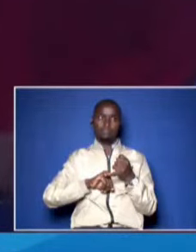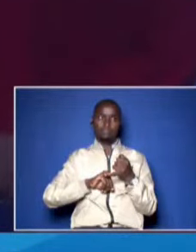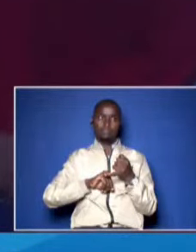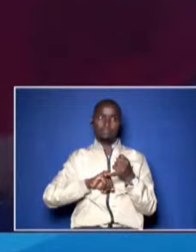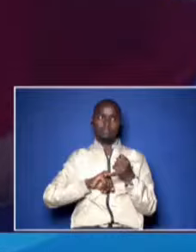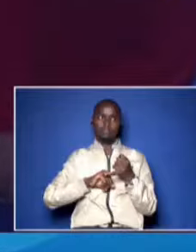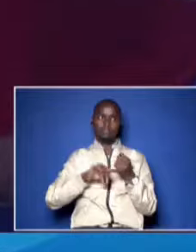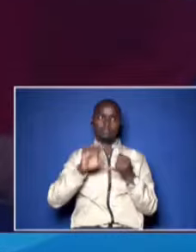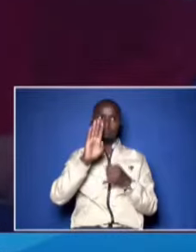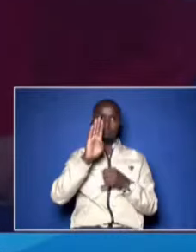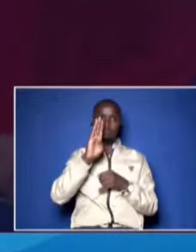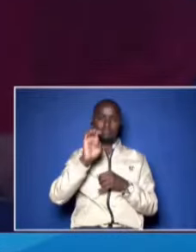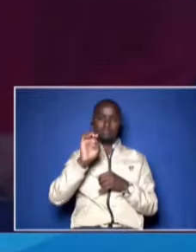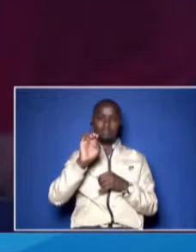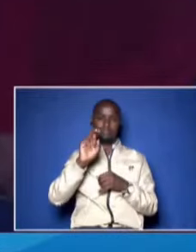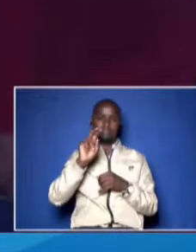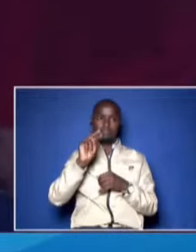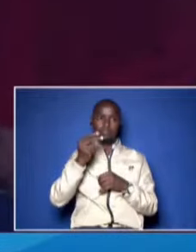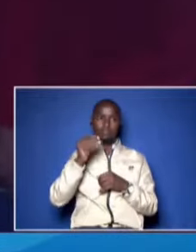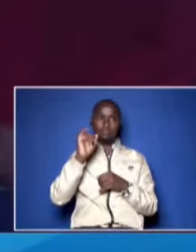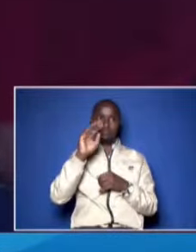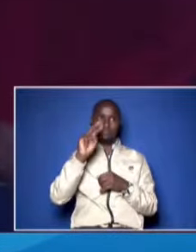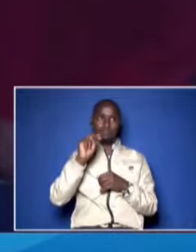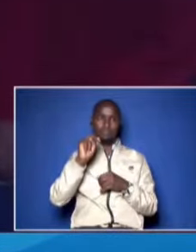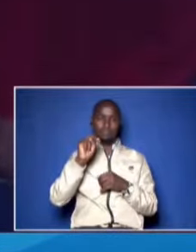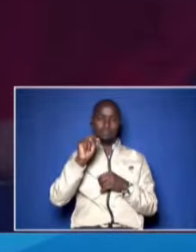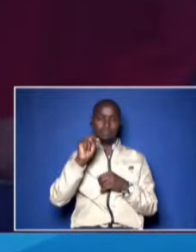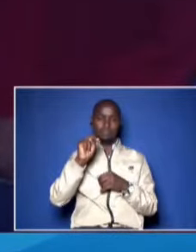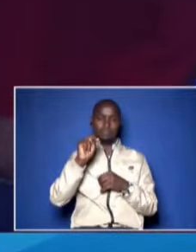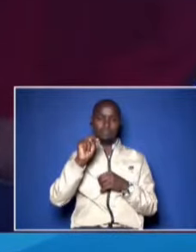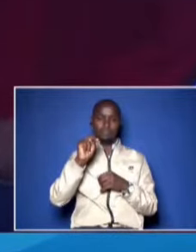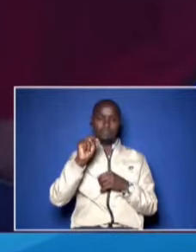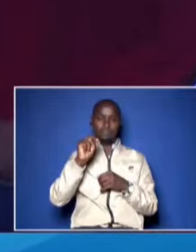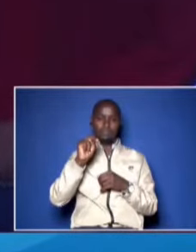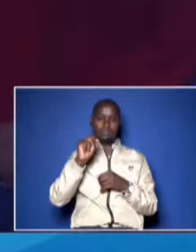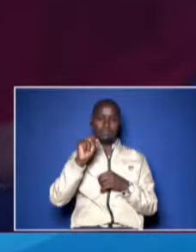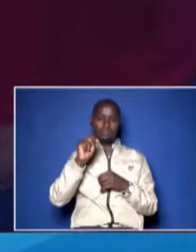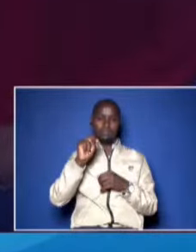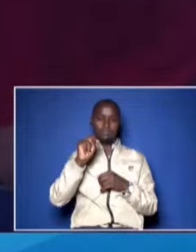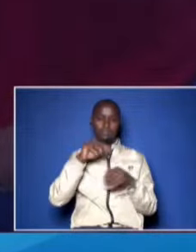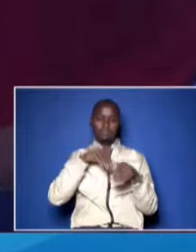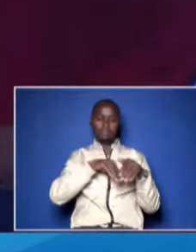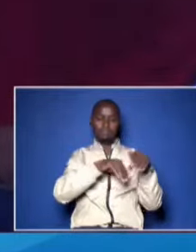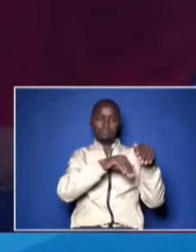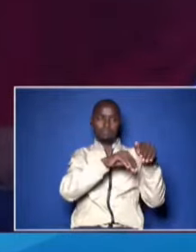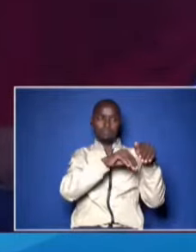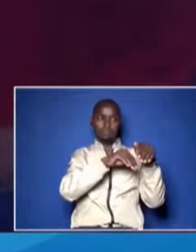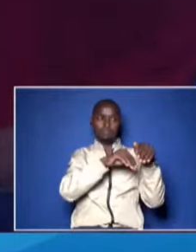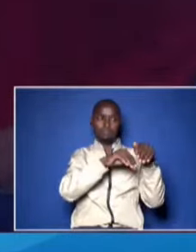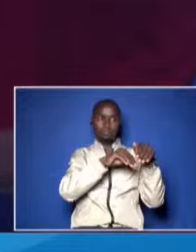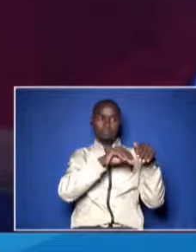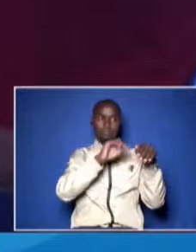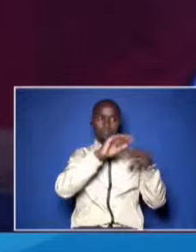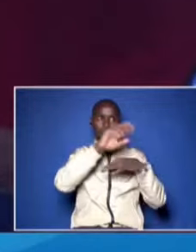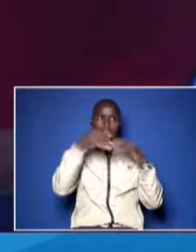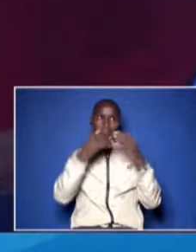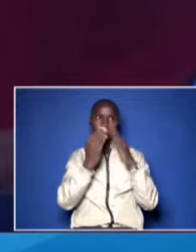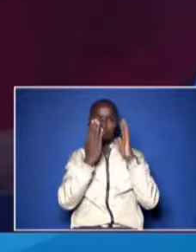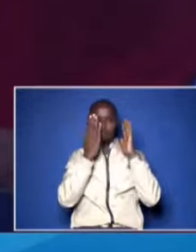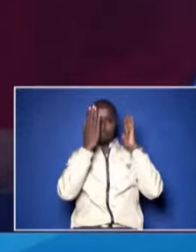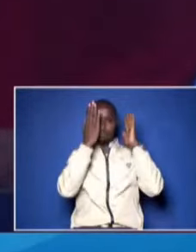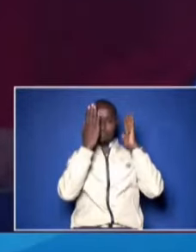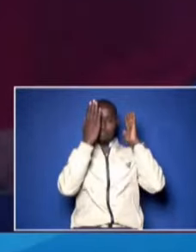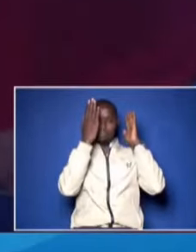pastoras your shalom shalom all Bishops Bishops and